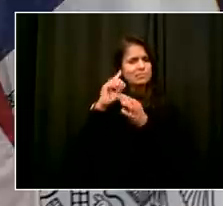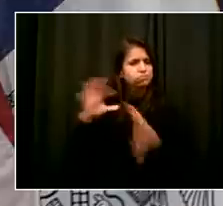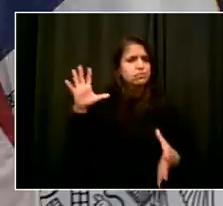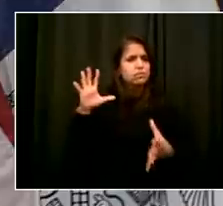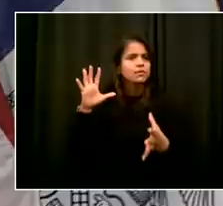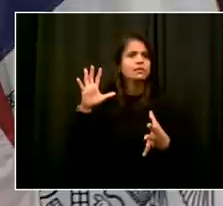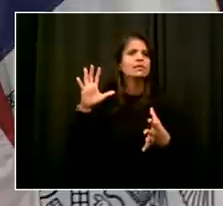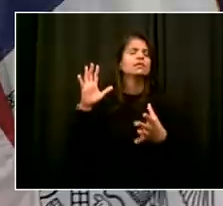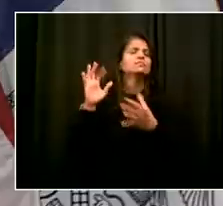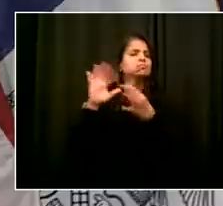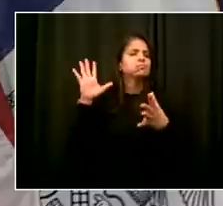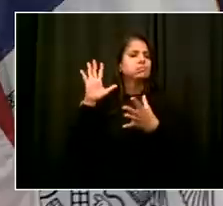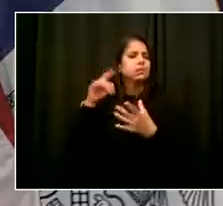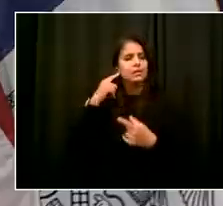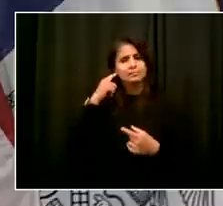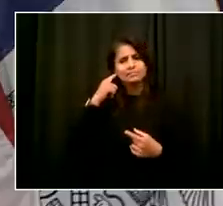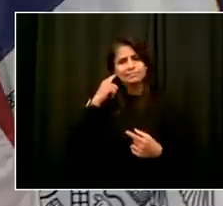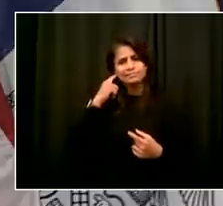Every